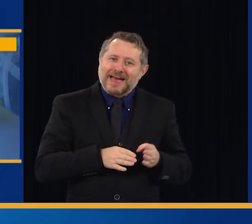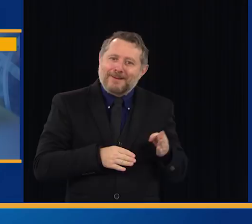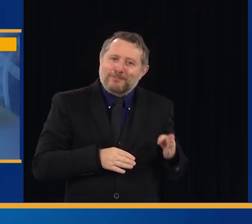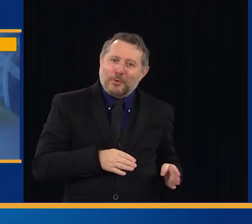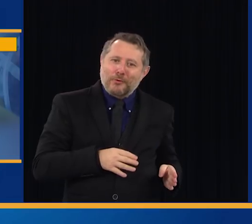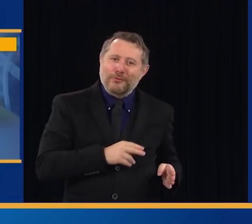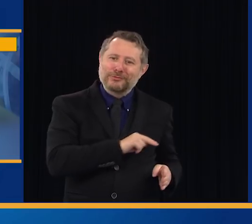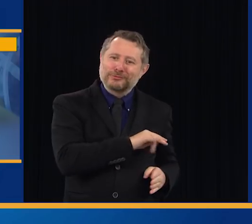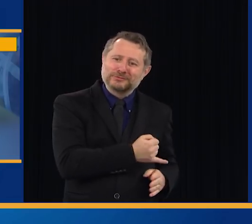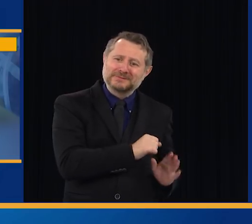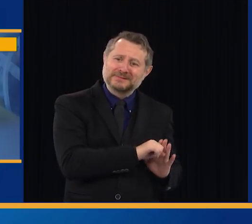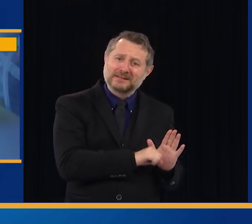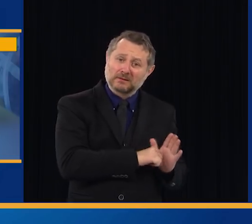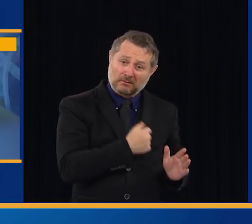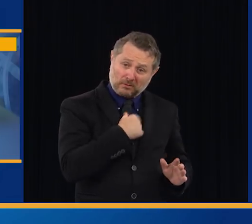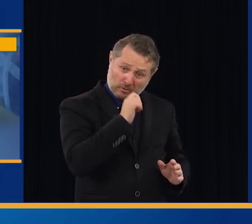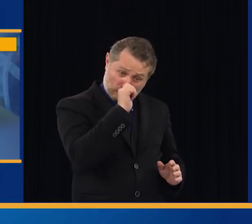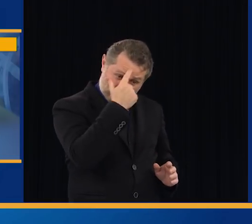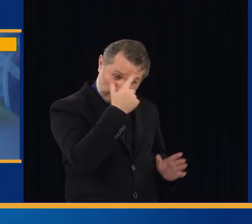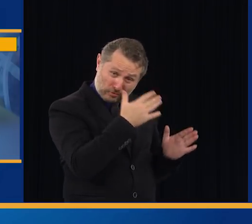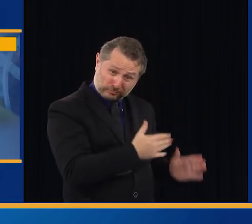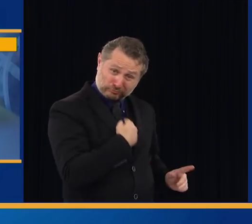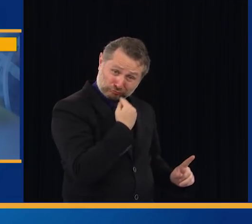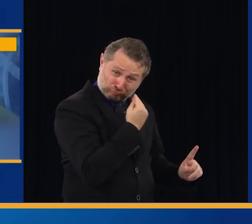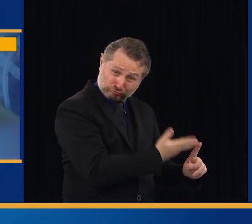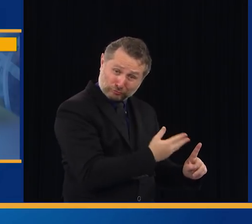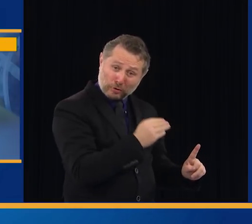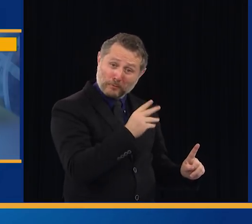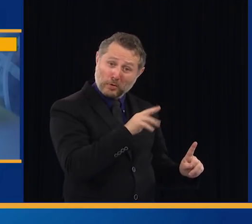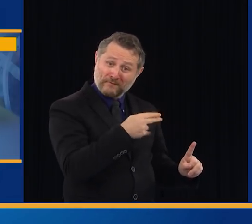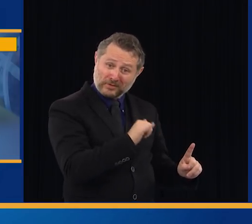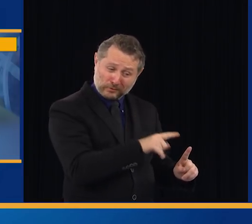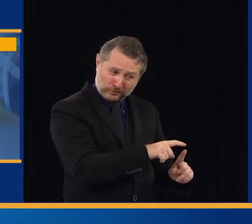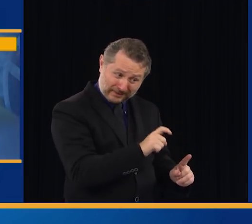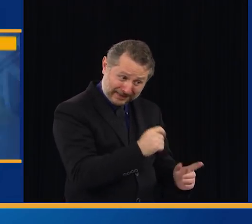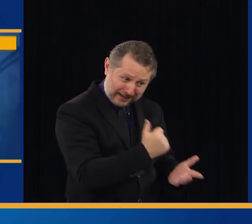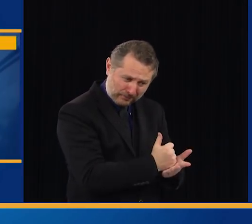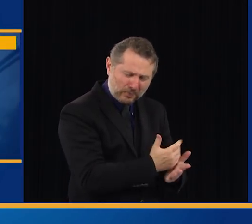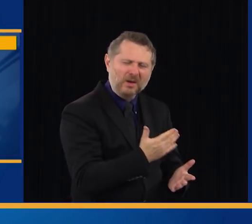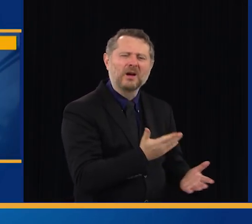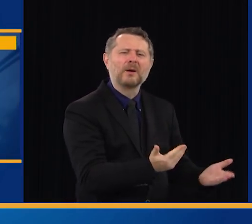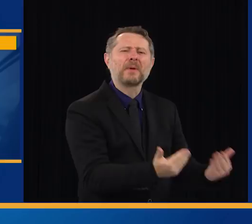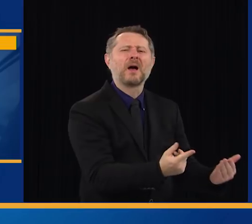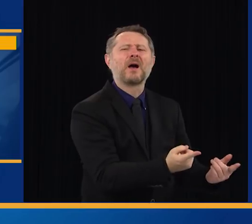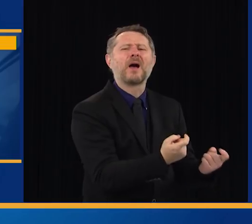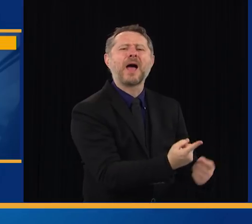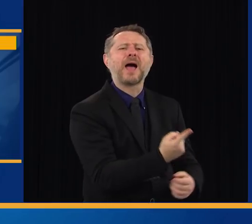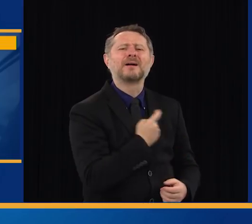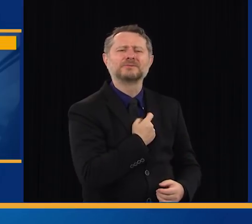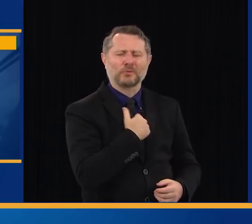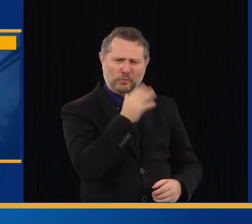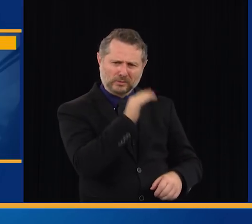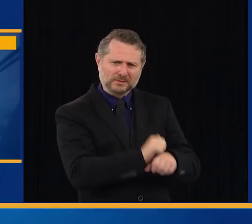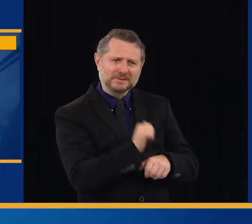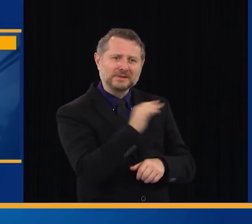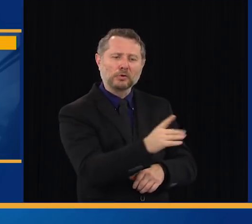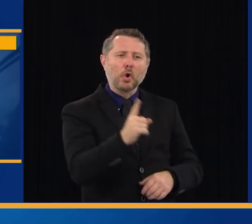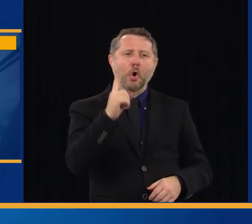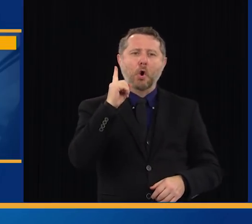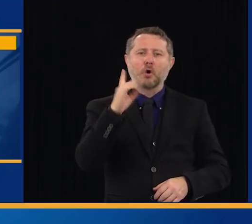told Governor Murphy all he has to do is ask. We're here, and we're going to send 100 ventilators to New